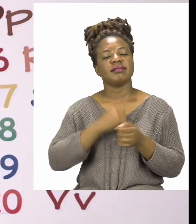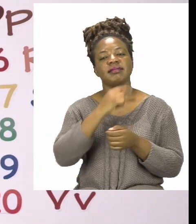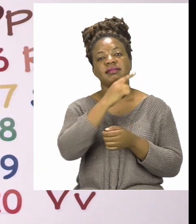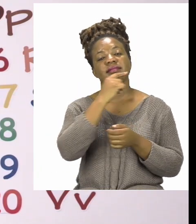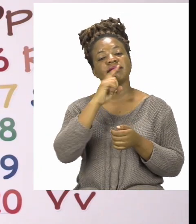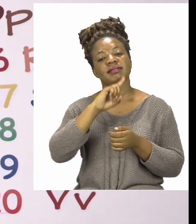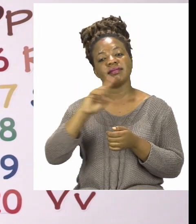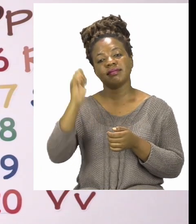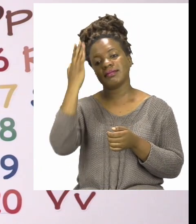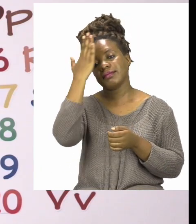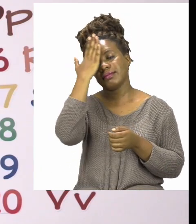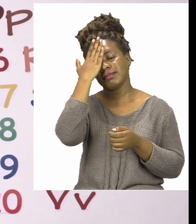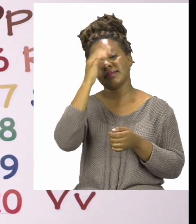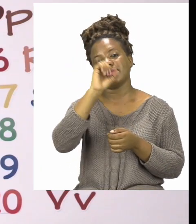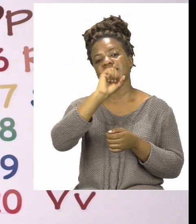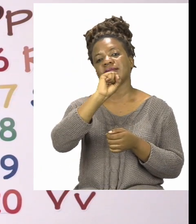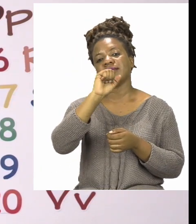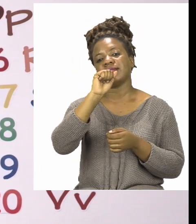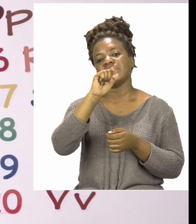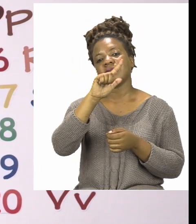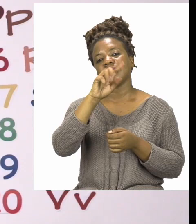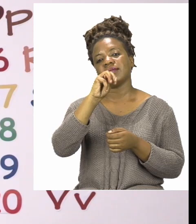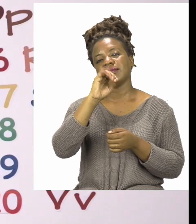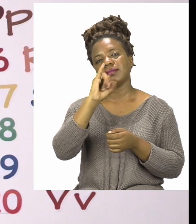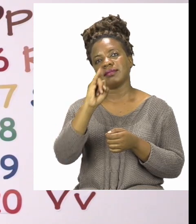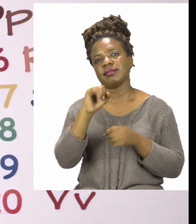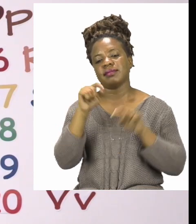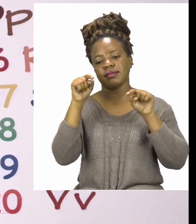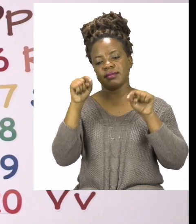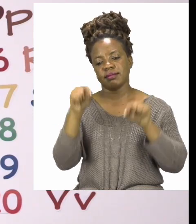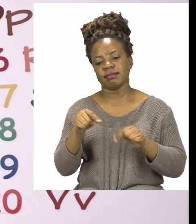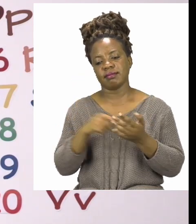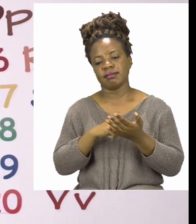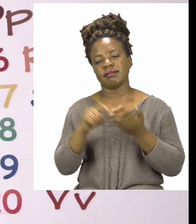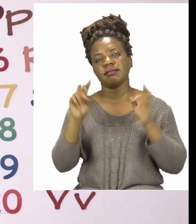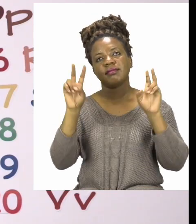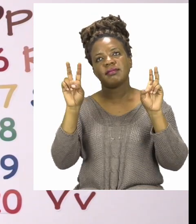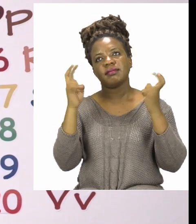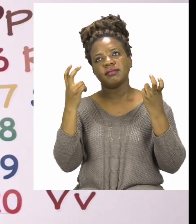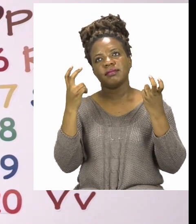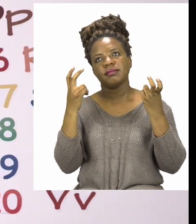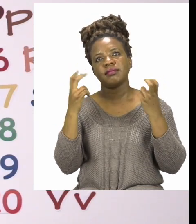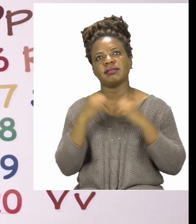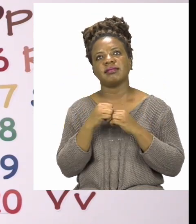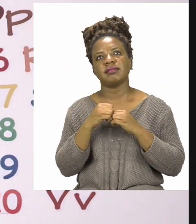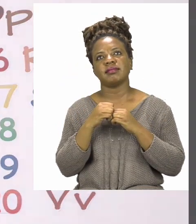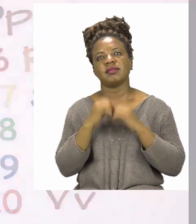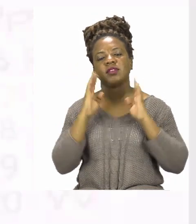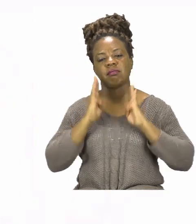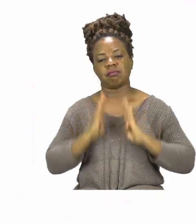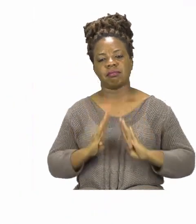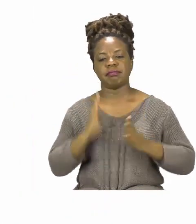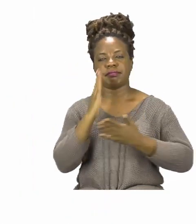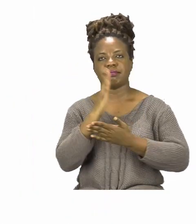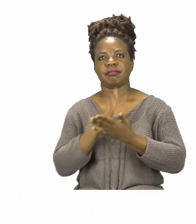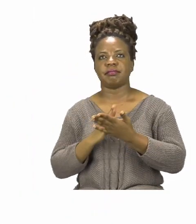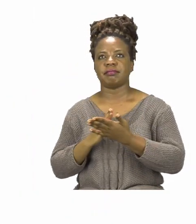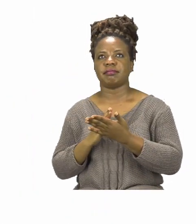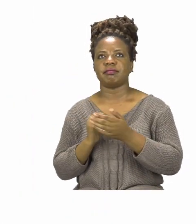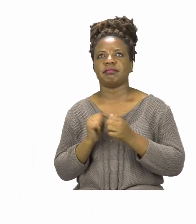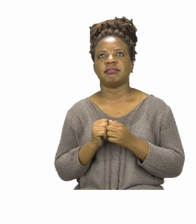you so much for joining me today. Our theme this week is body